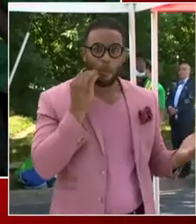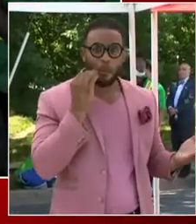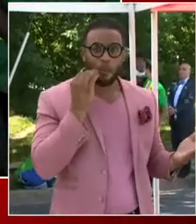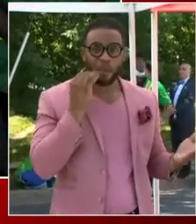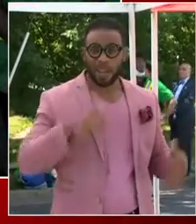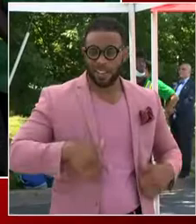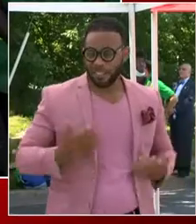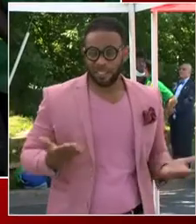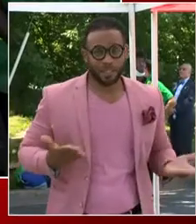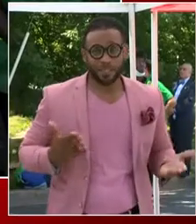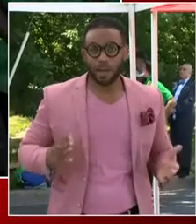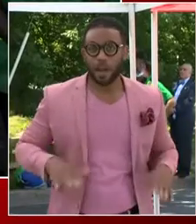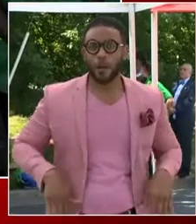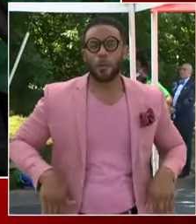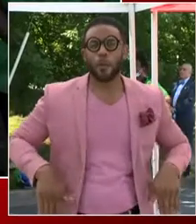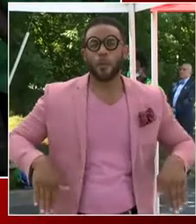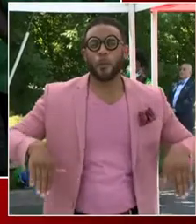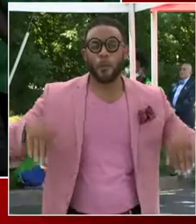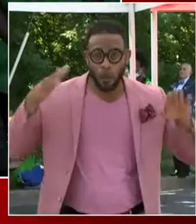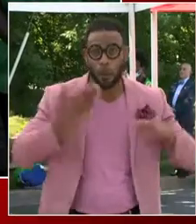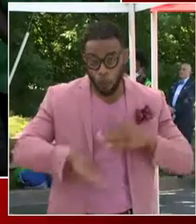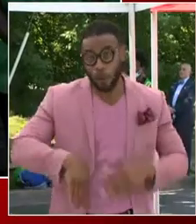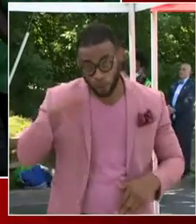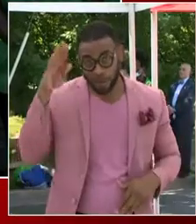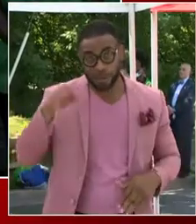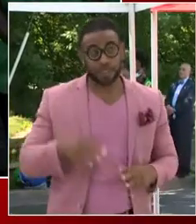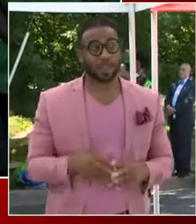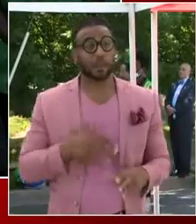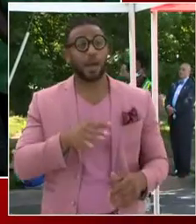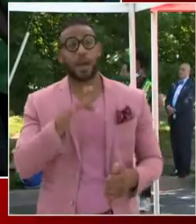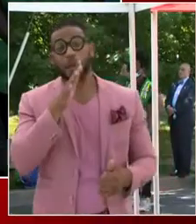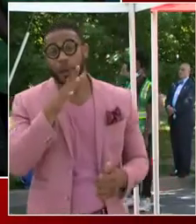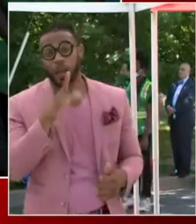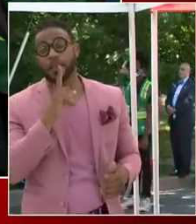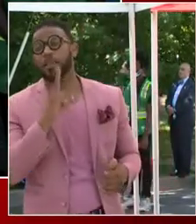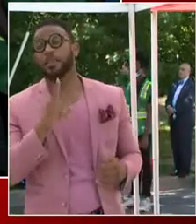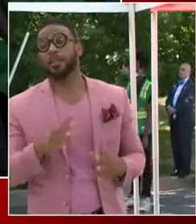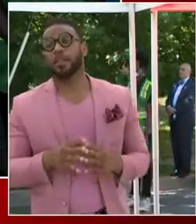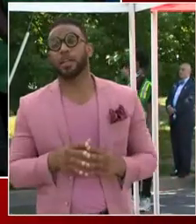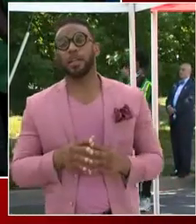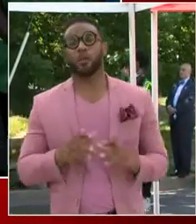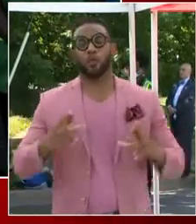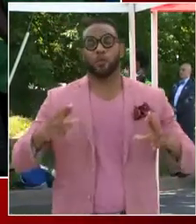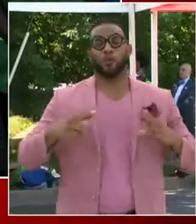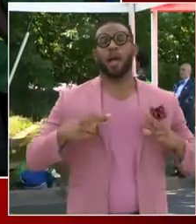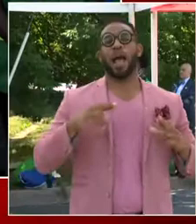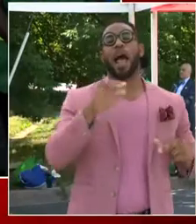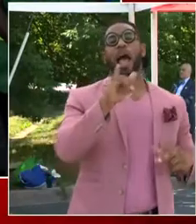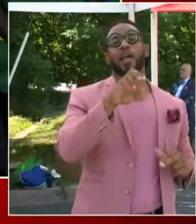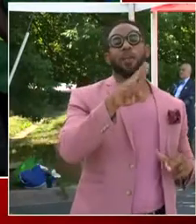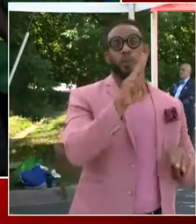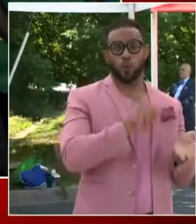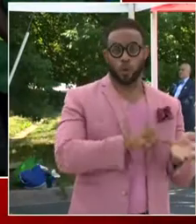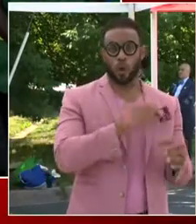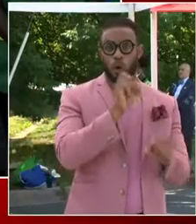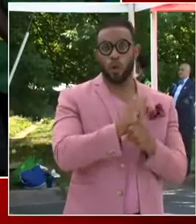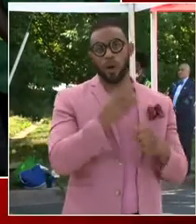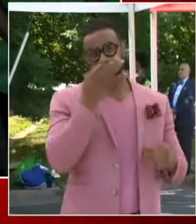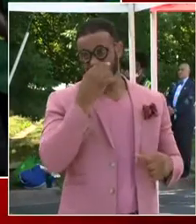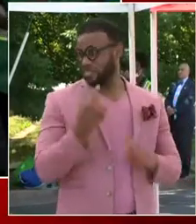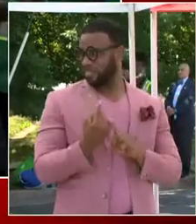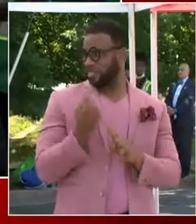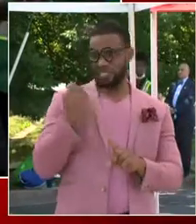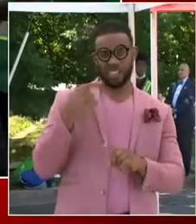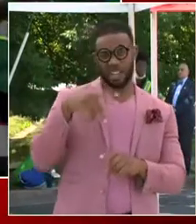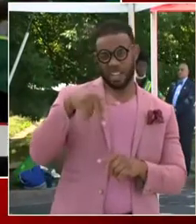I've lived here my entire life, born and raised. My mother is a retired ICU nurse who worked at Providence, not too far